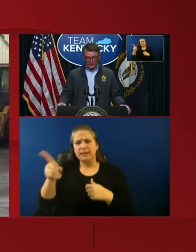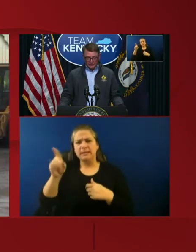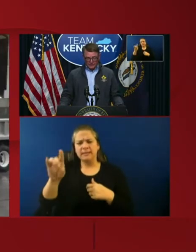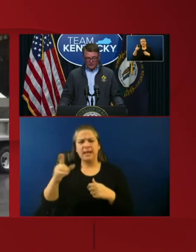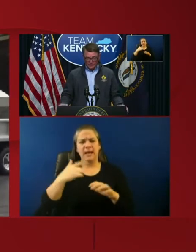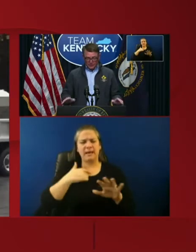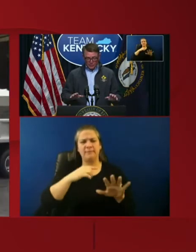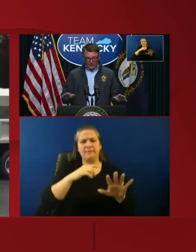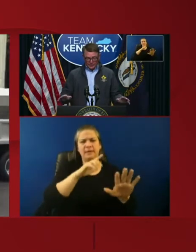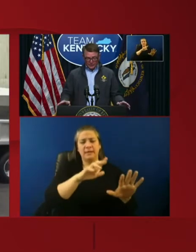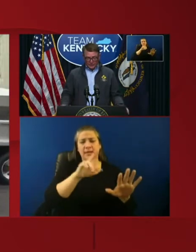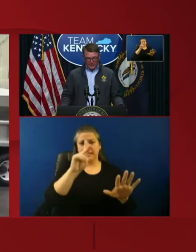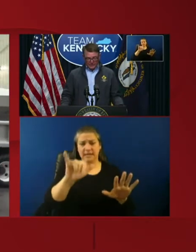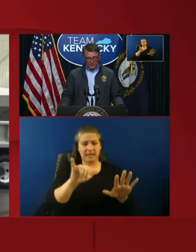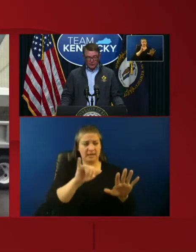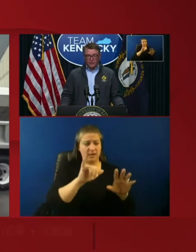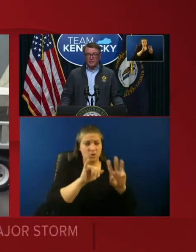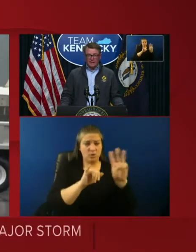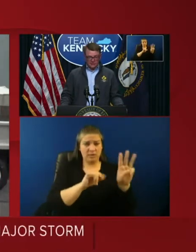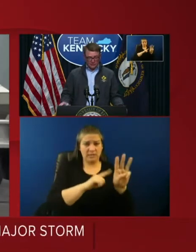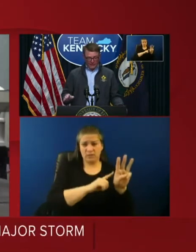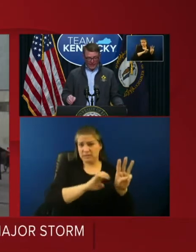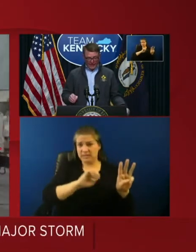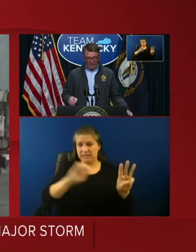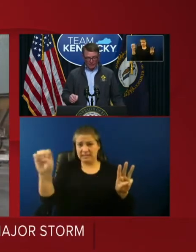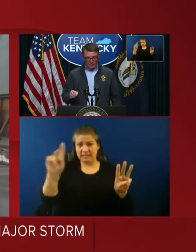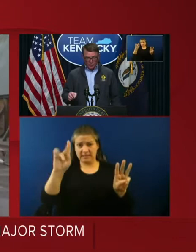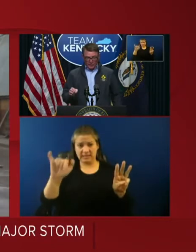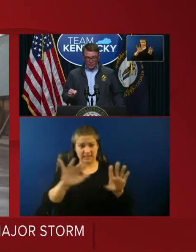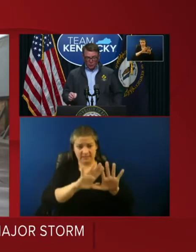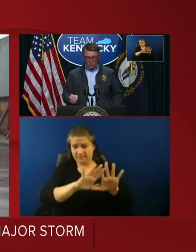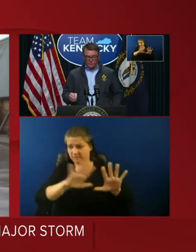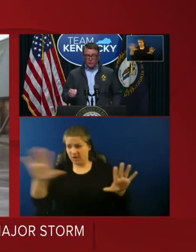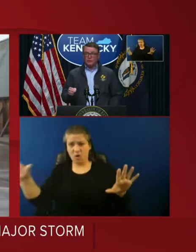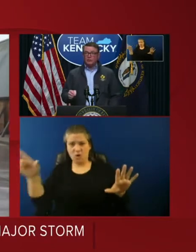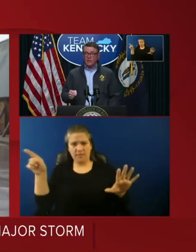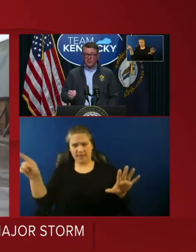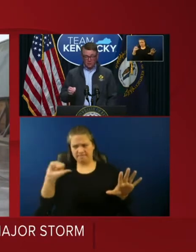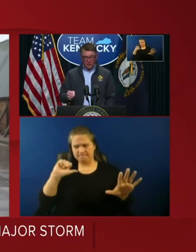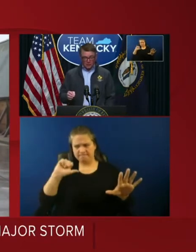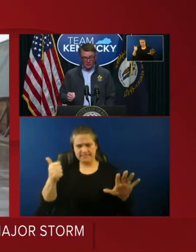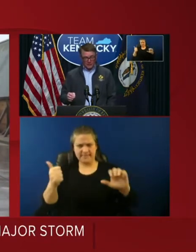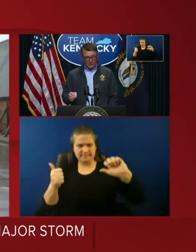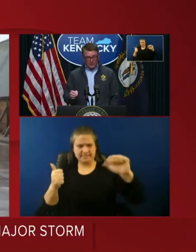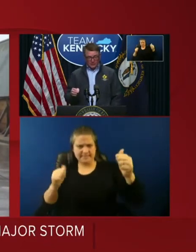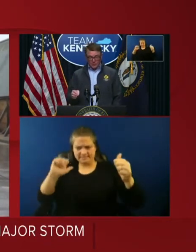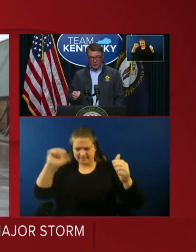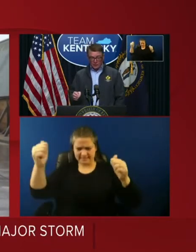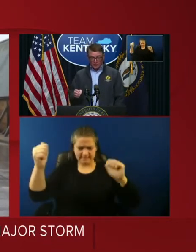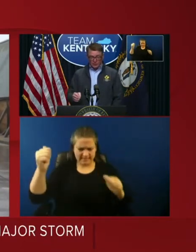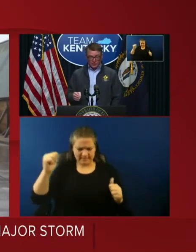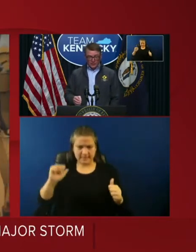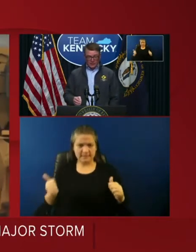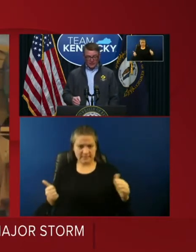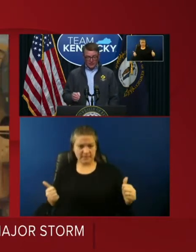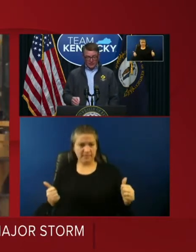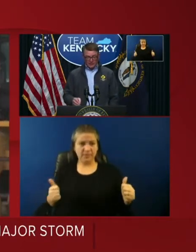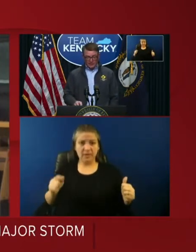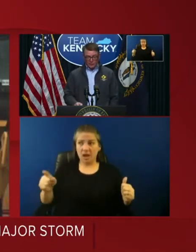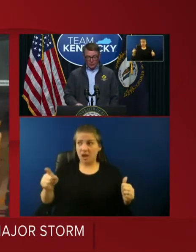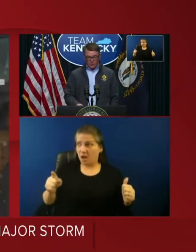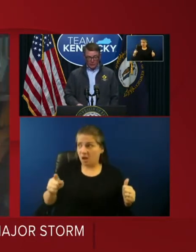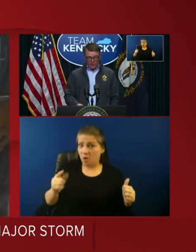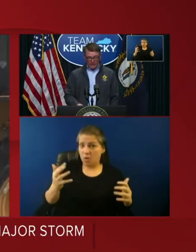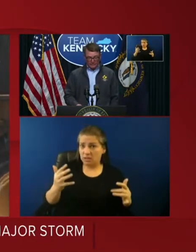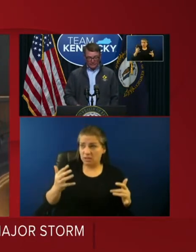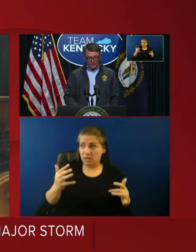to east throughout the state that took advantage of a gap between storms to restock salt and other materials and